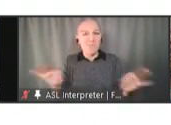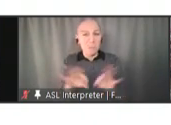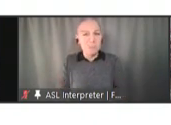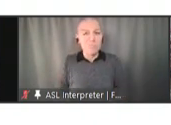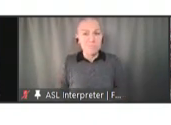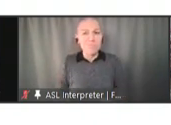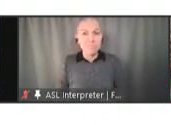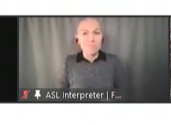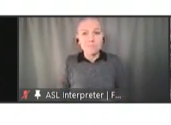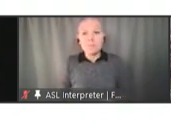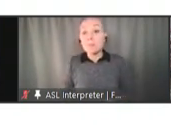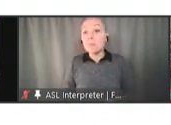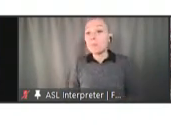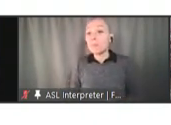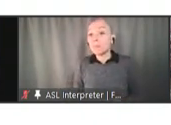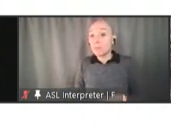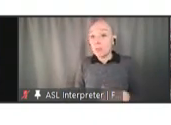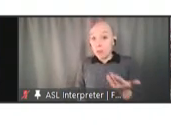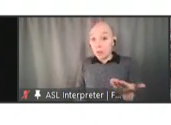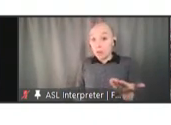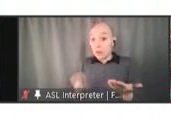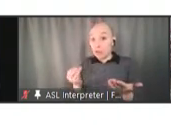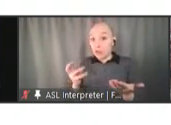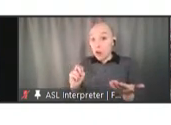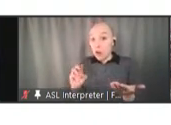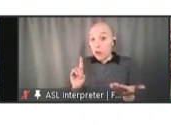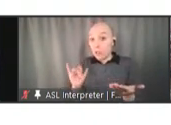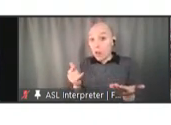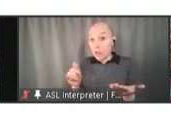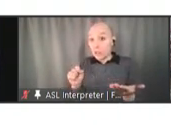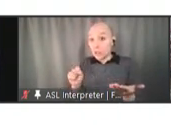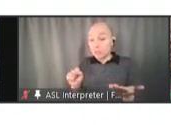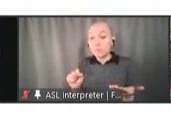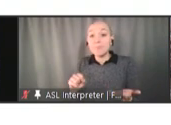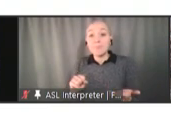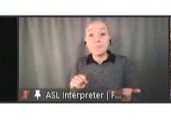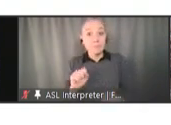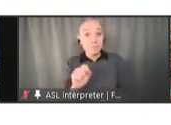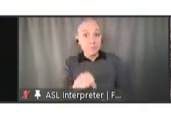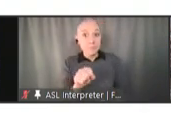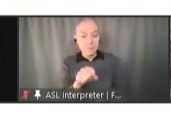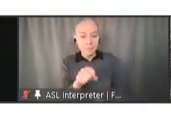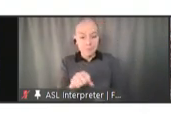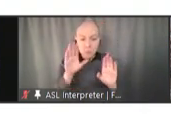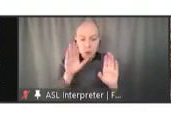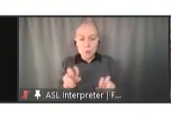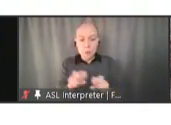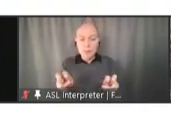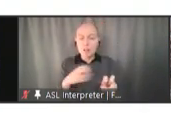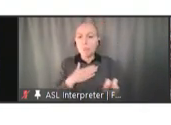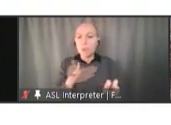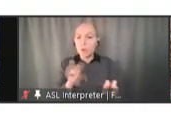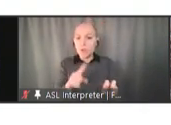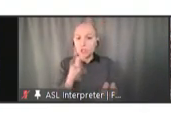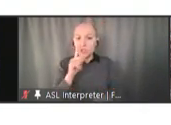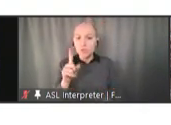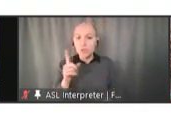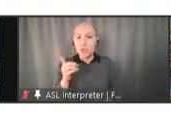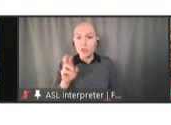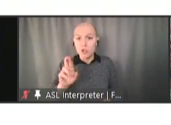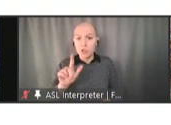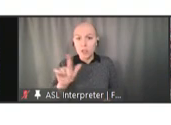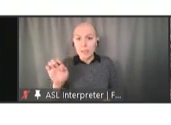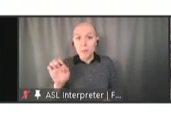John Douglas, get your hand up. Yeah, really good panel. I had a question for Dr. Lee. Adverse